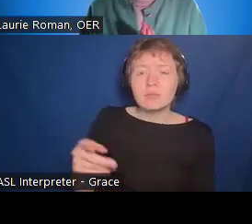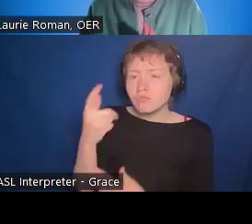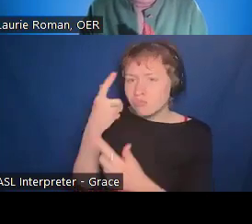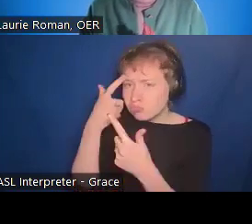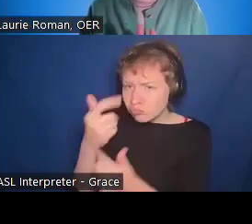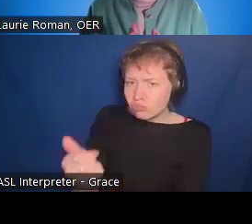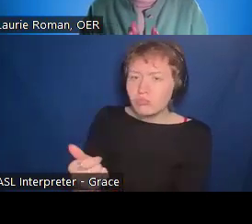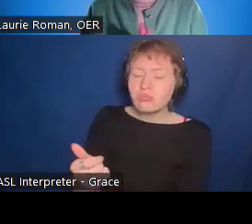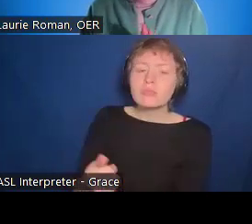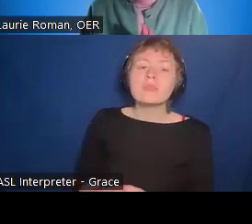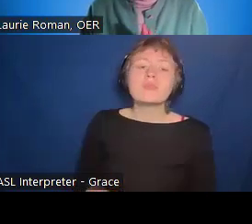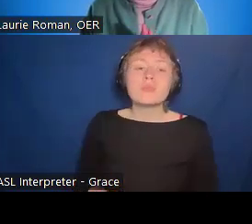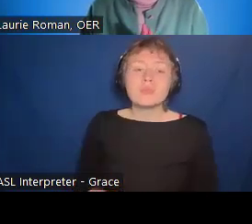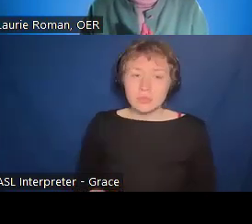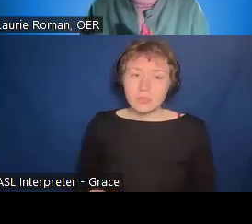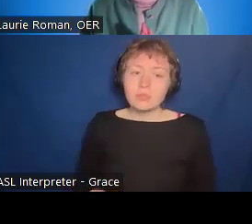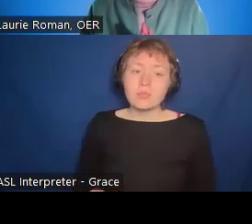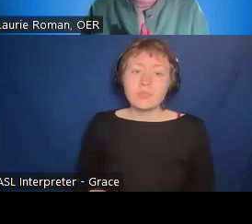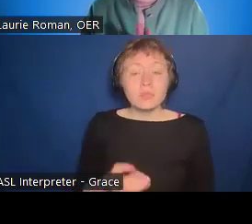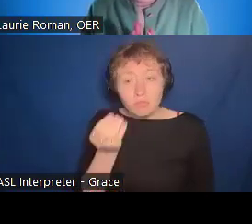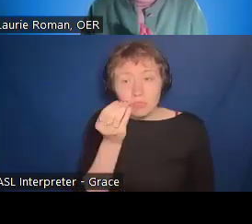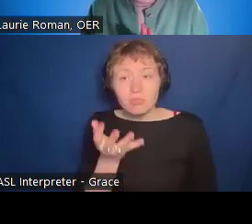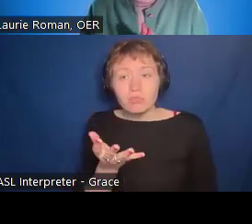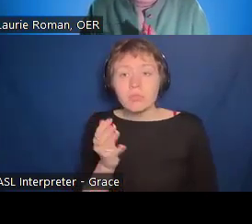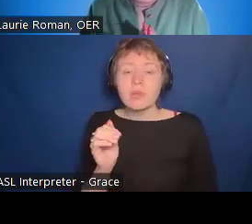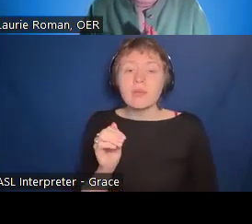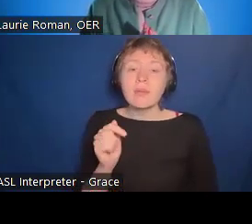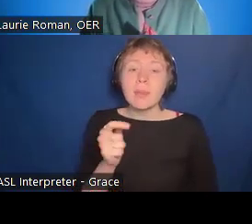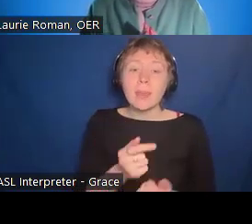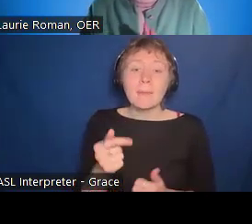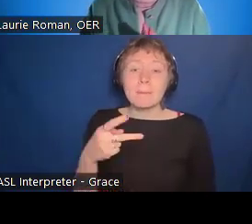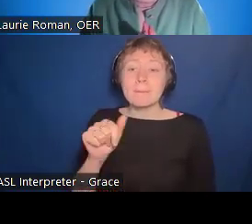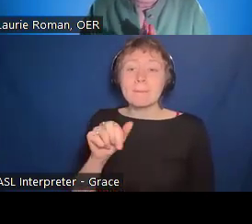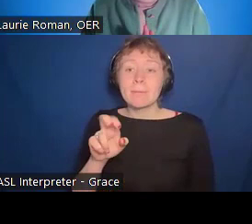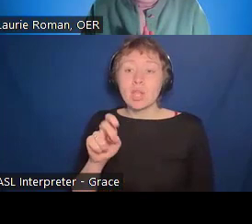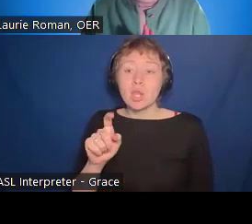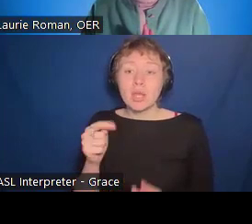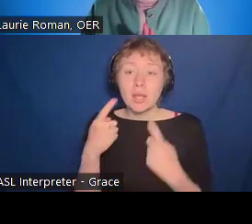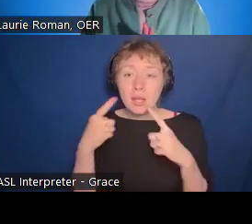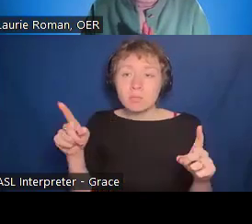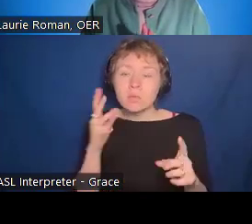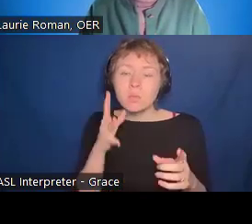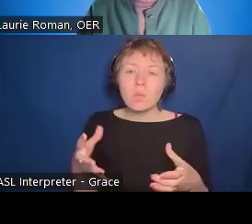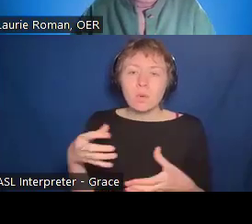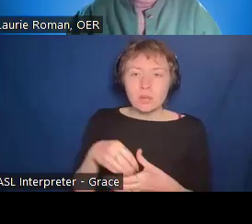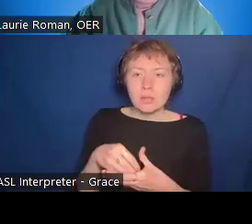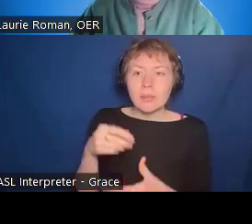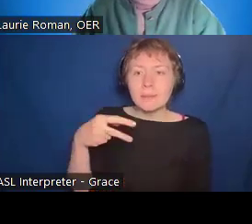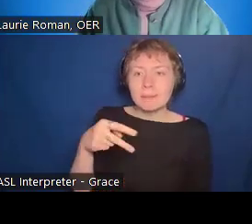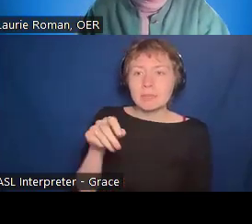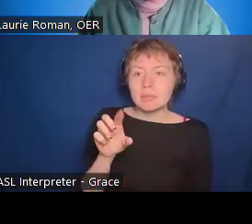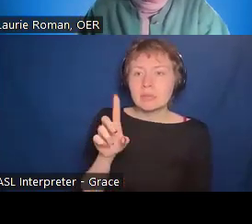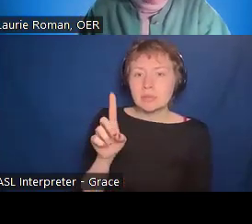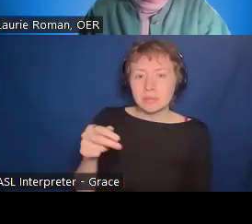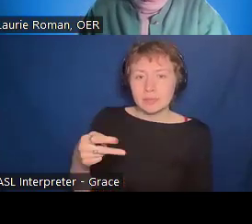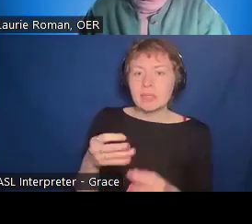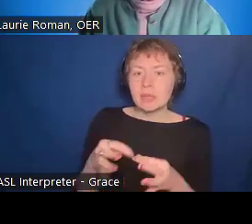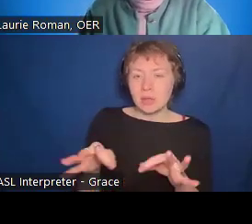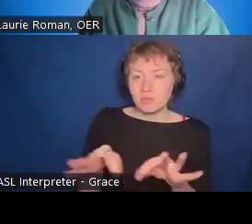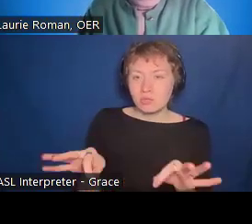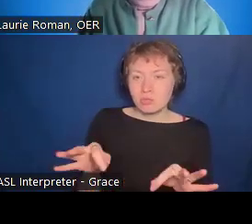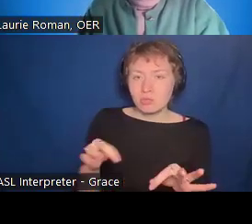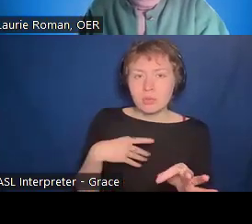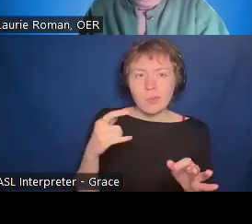I will tell you that the parent announcements will contain PEDP language. Okay, so jumping back